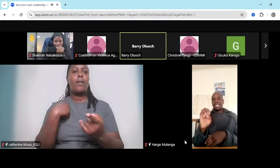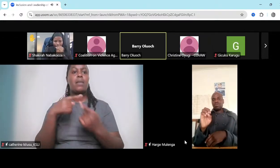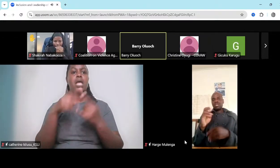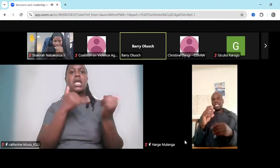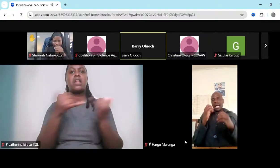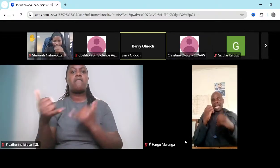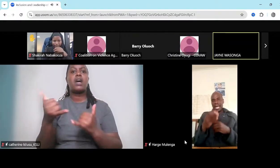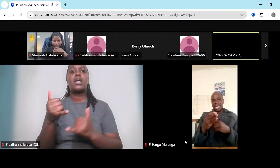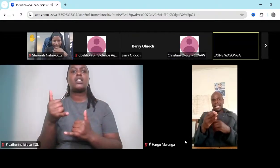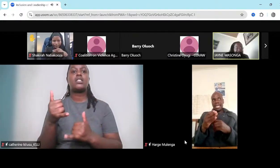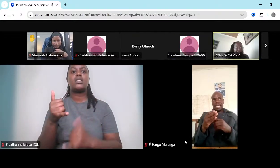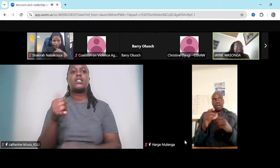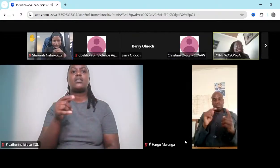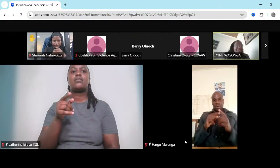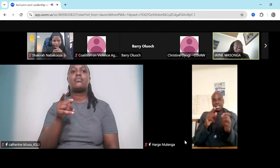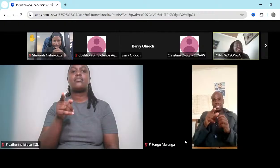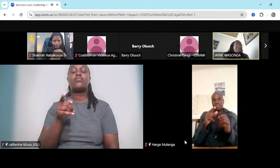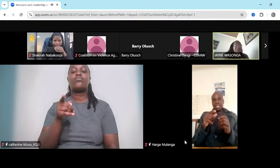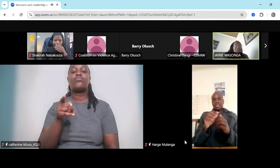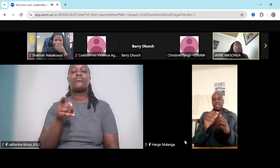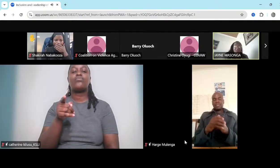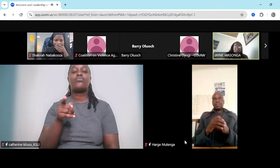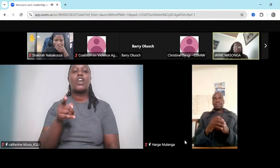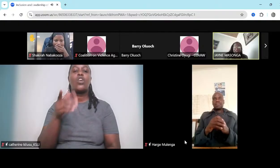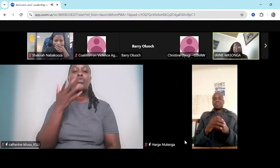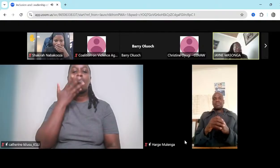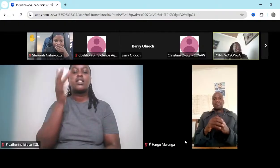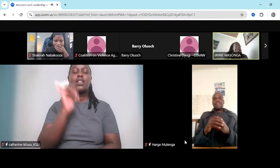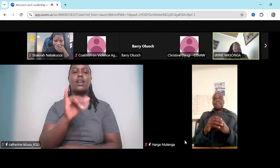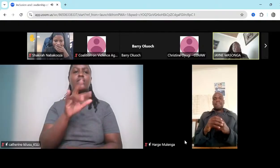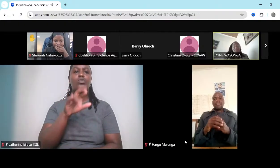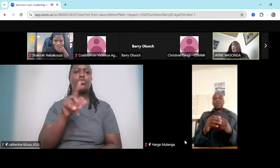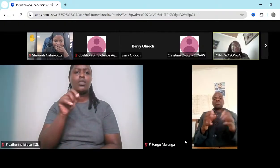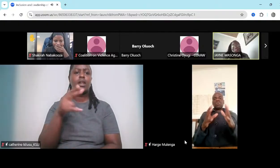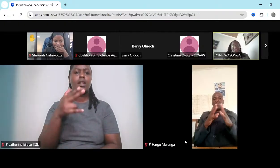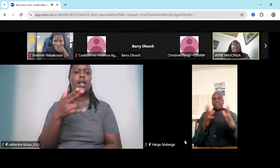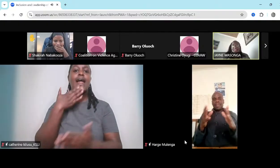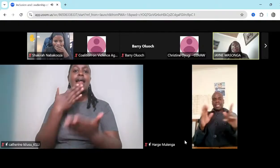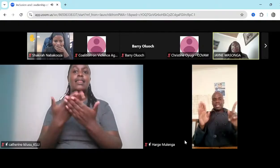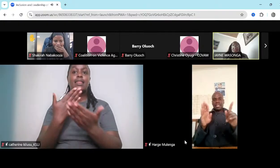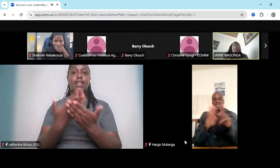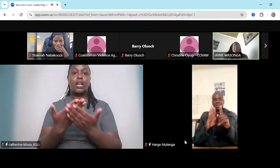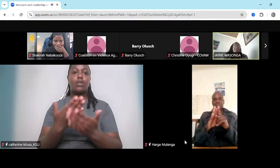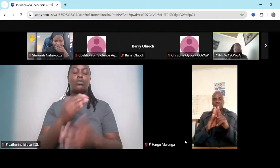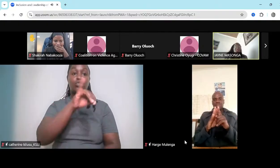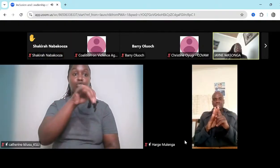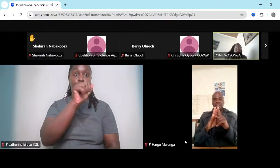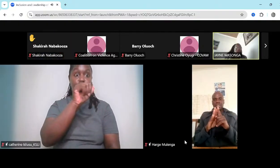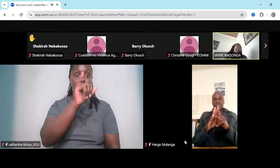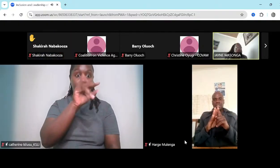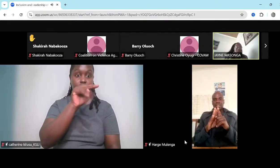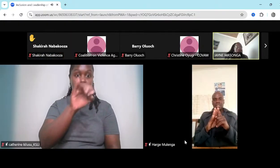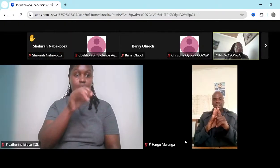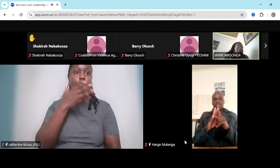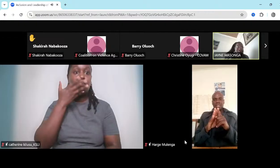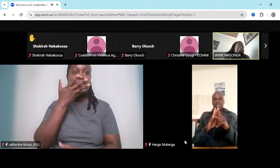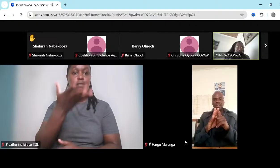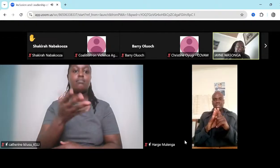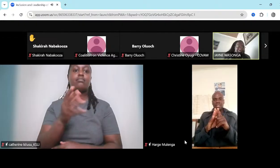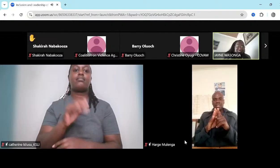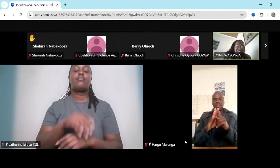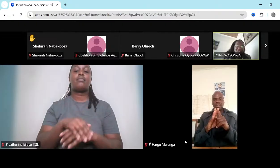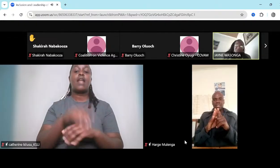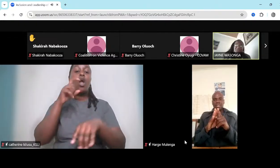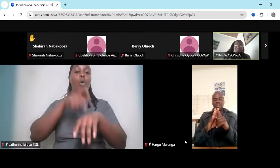Thank you, Sakira. I think for sampling, when you are doing sampling,